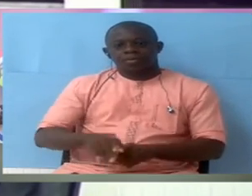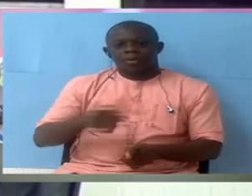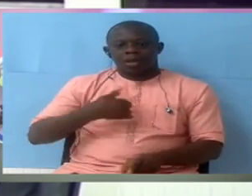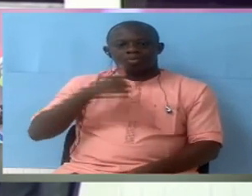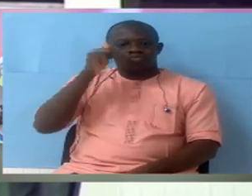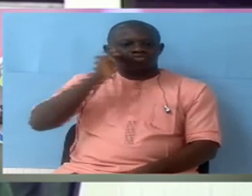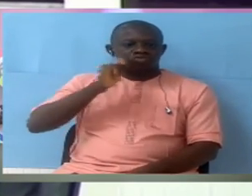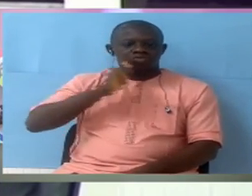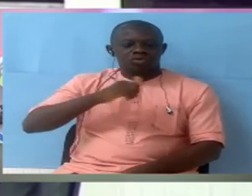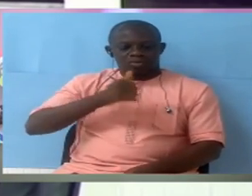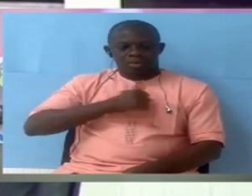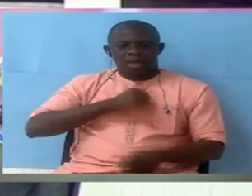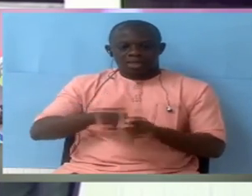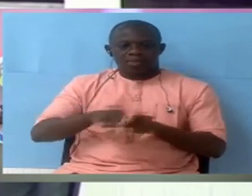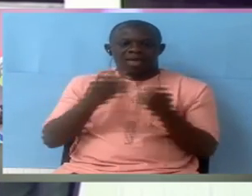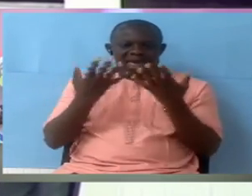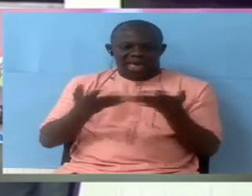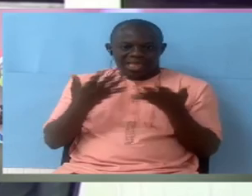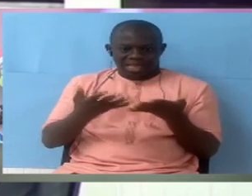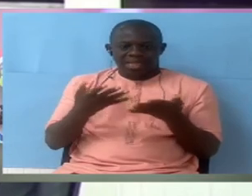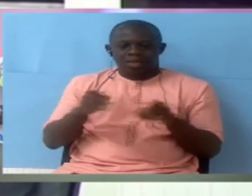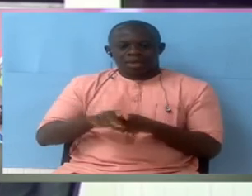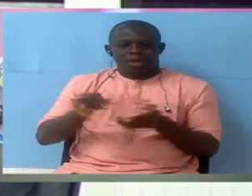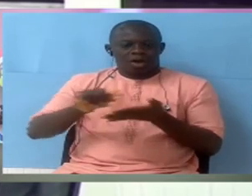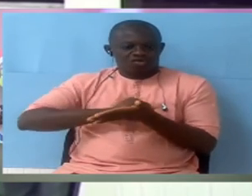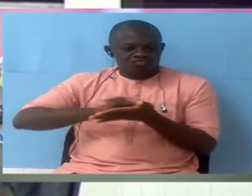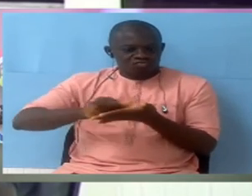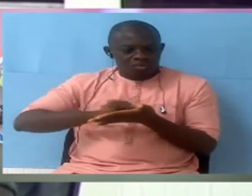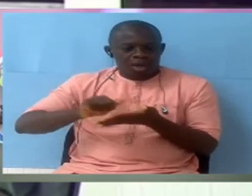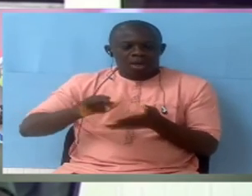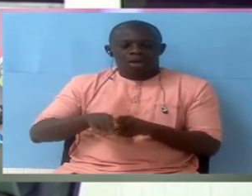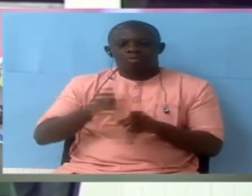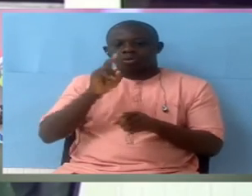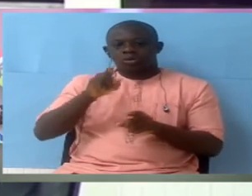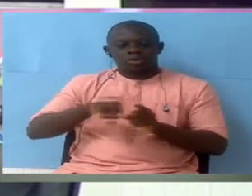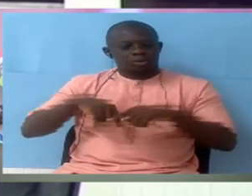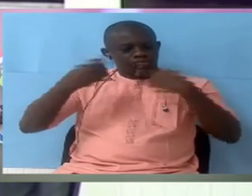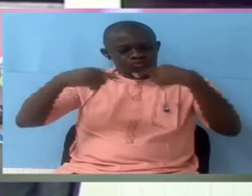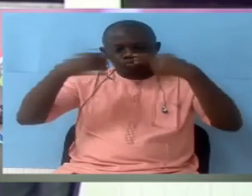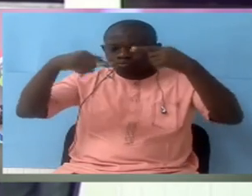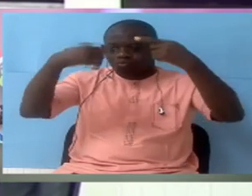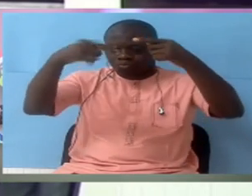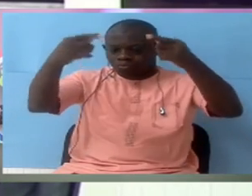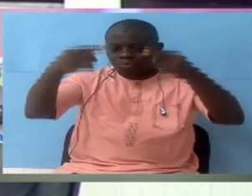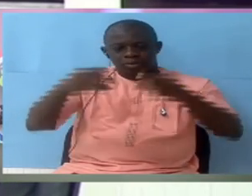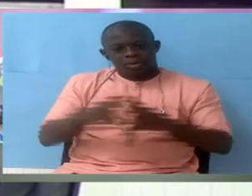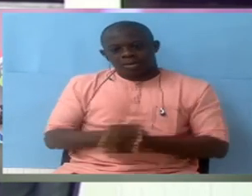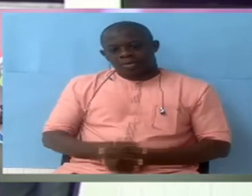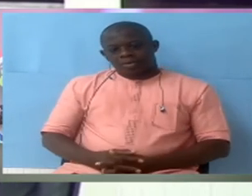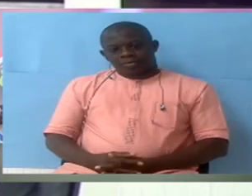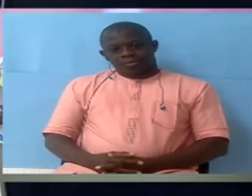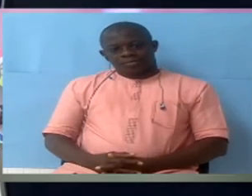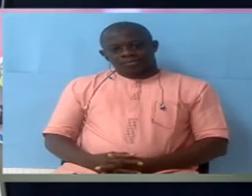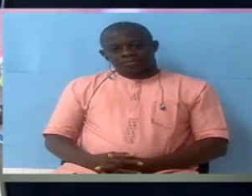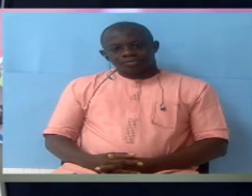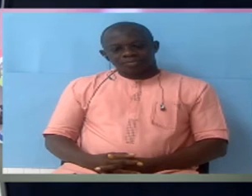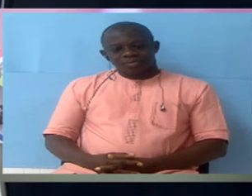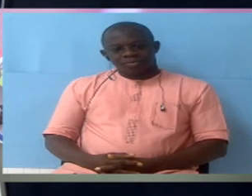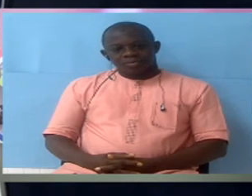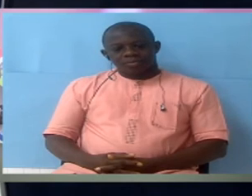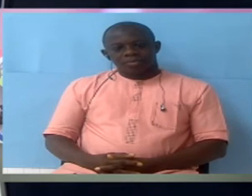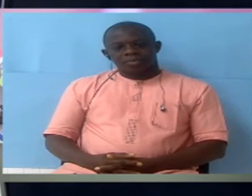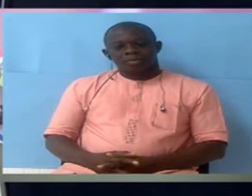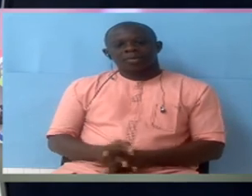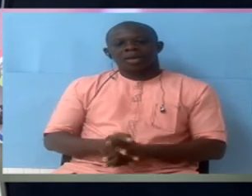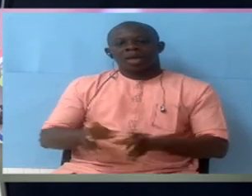my hand to wipe it. Ma jël suma loxo ne dama ko fompa. But it still continues. Waye mu ngi continuer betay di soté di natcha.